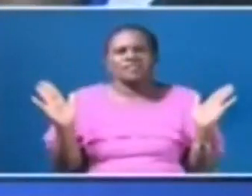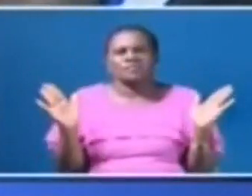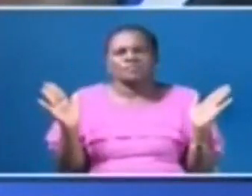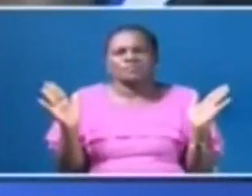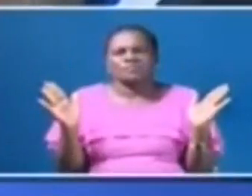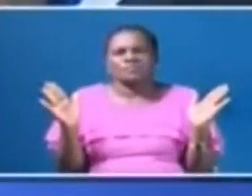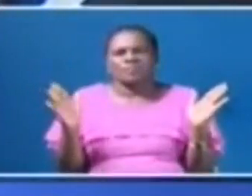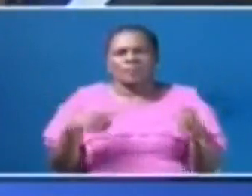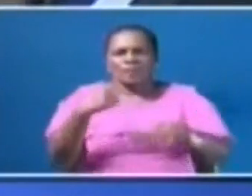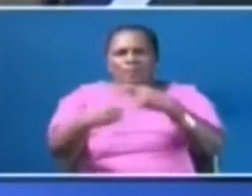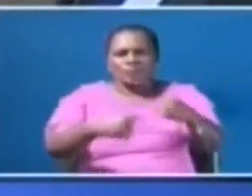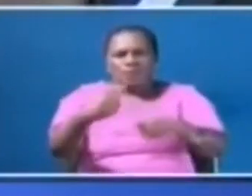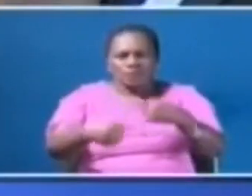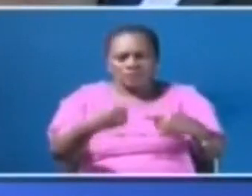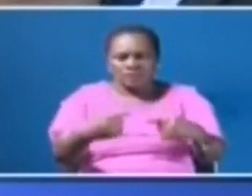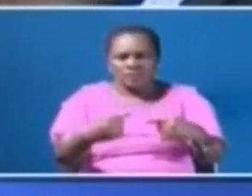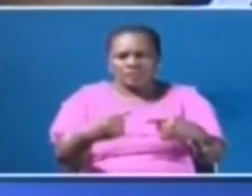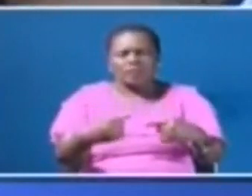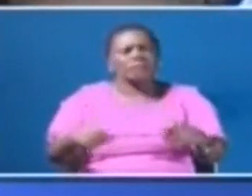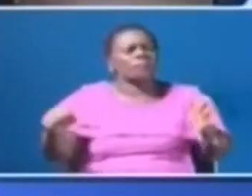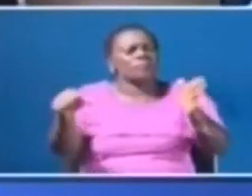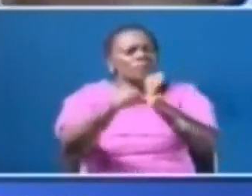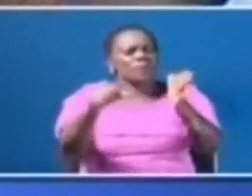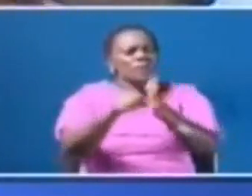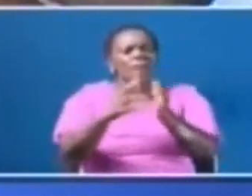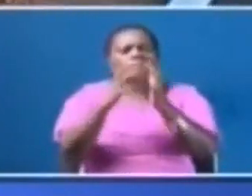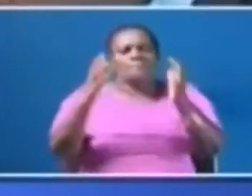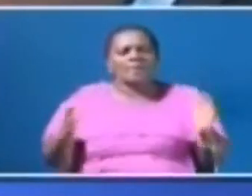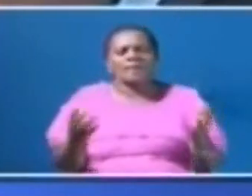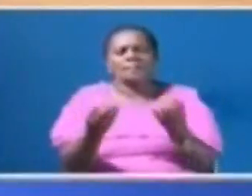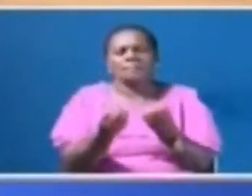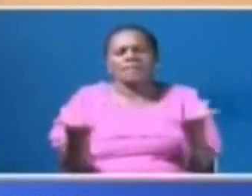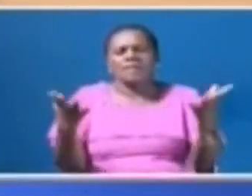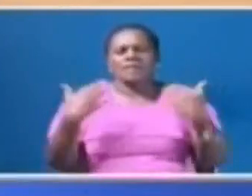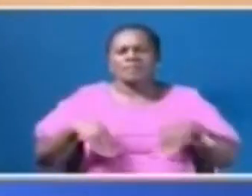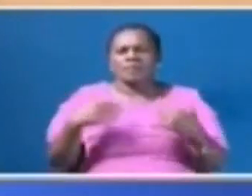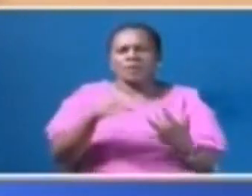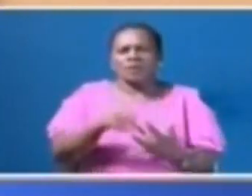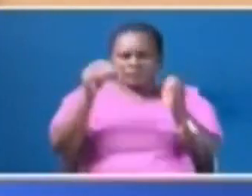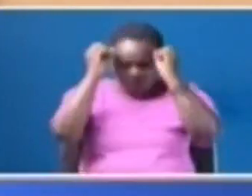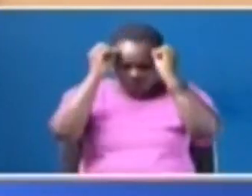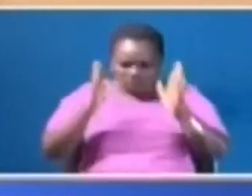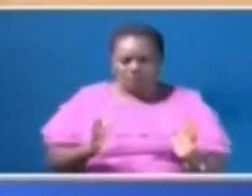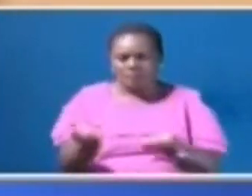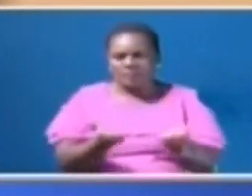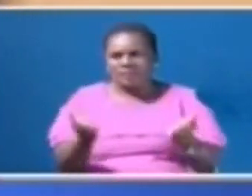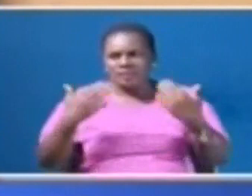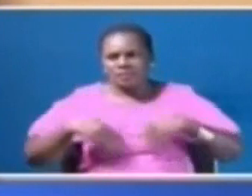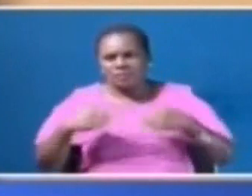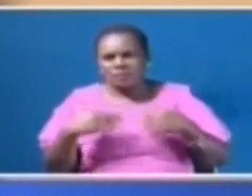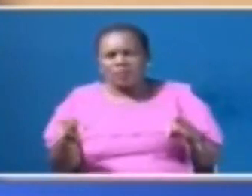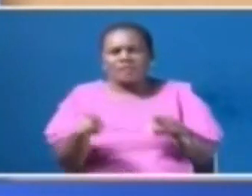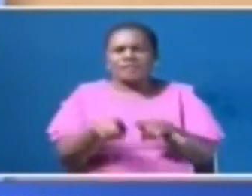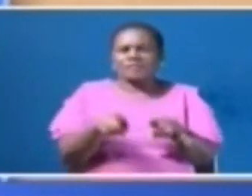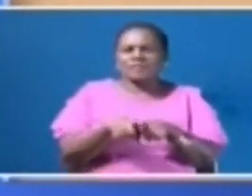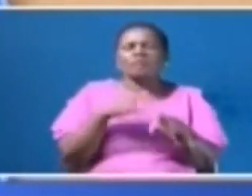This is a process that has now become a nightmare for thousands of applicants, especially students and business people and those set